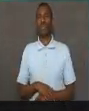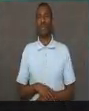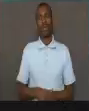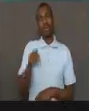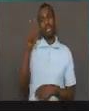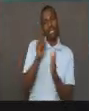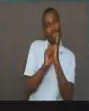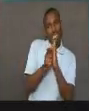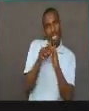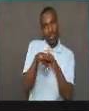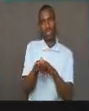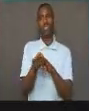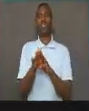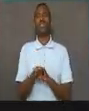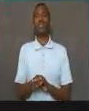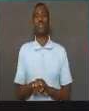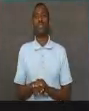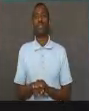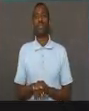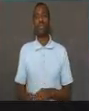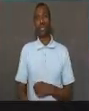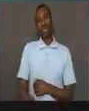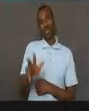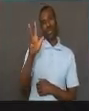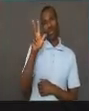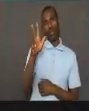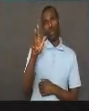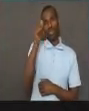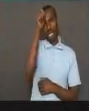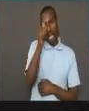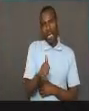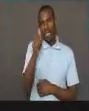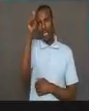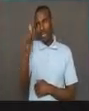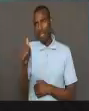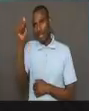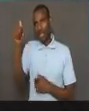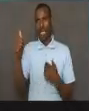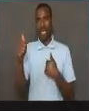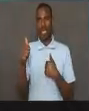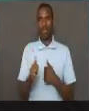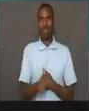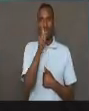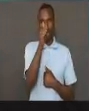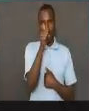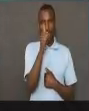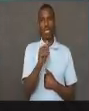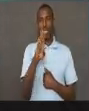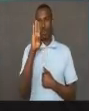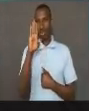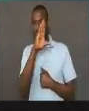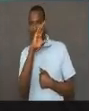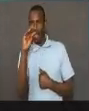this example, we have three axes, A, B, and